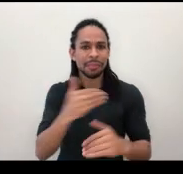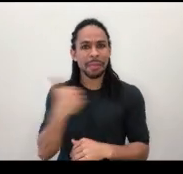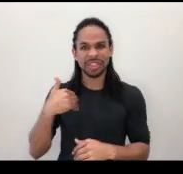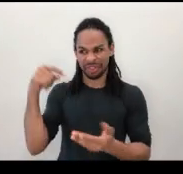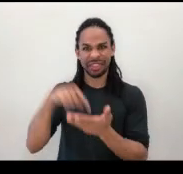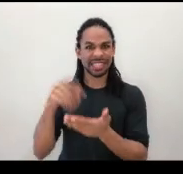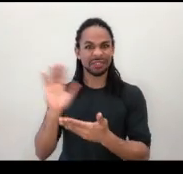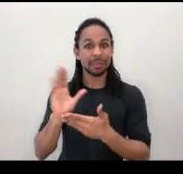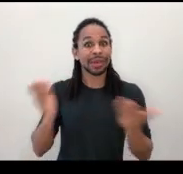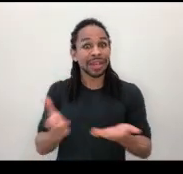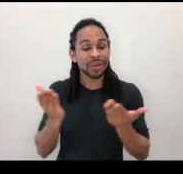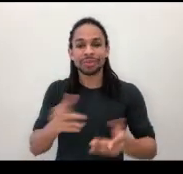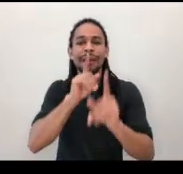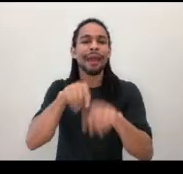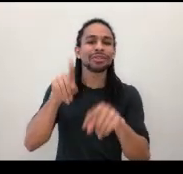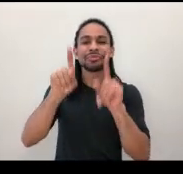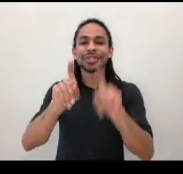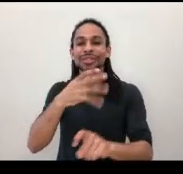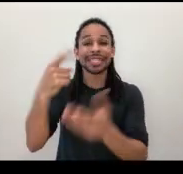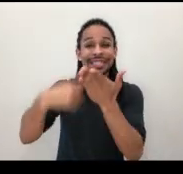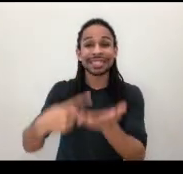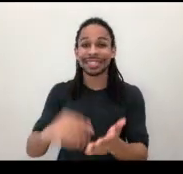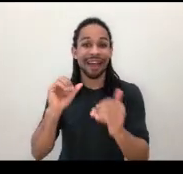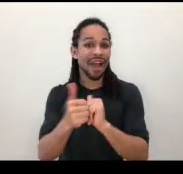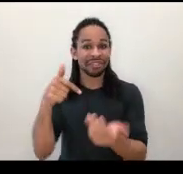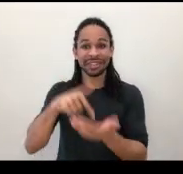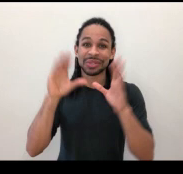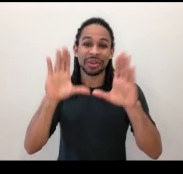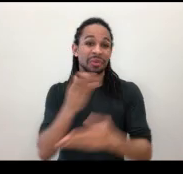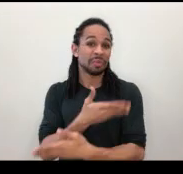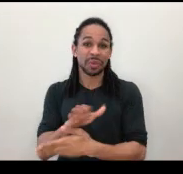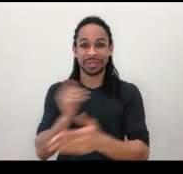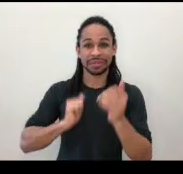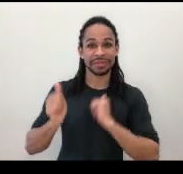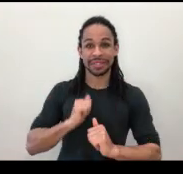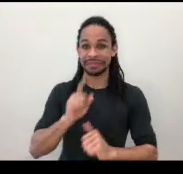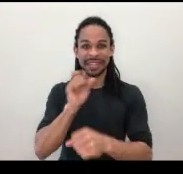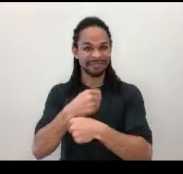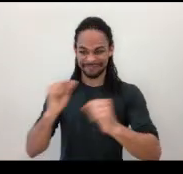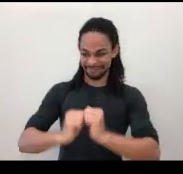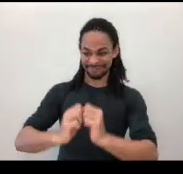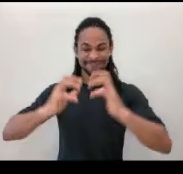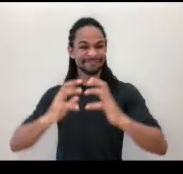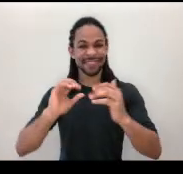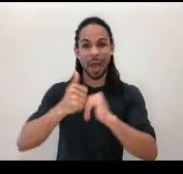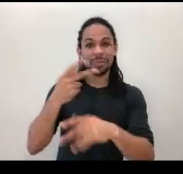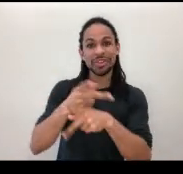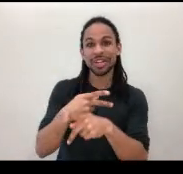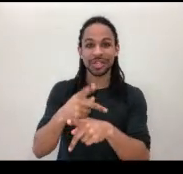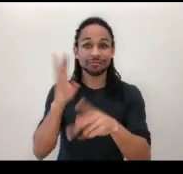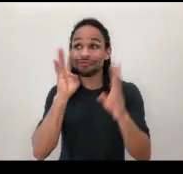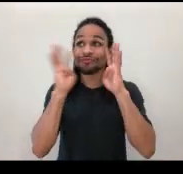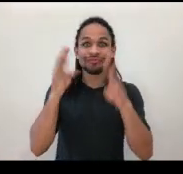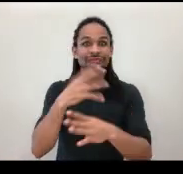film that are here with us to answer some questions and discuss how this wonderful musical was made and how the production